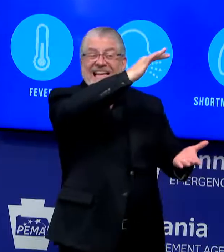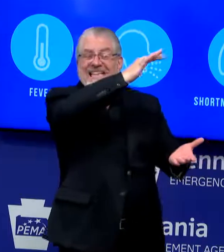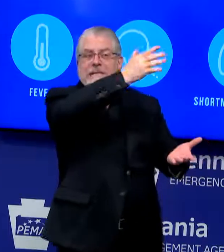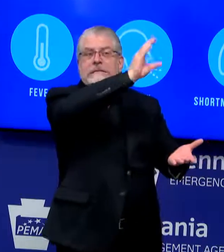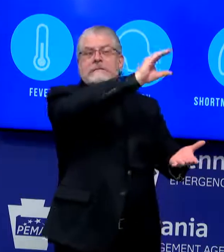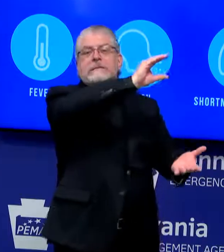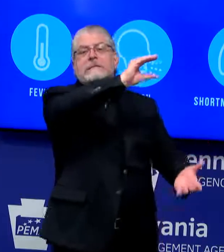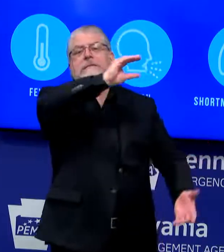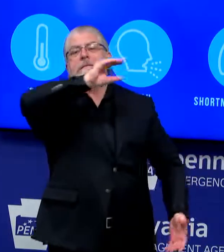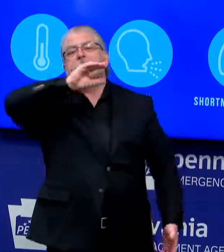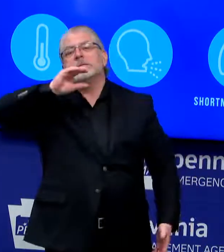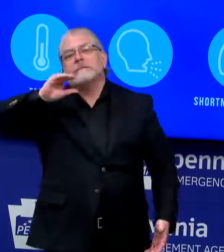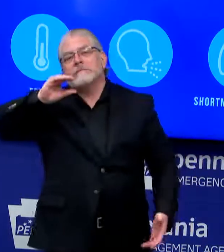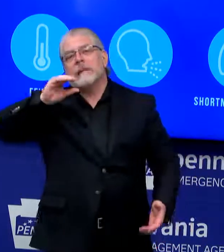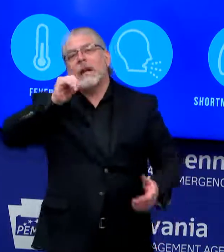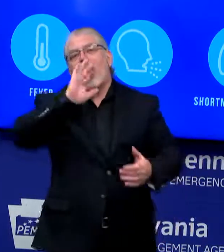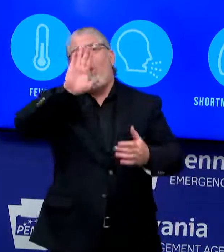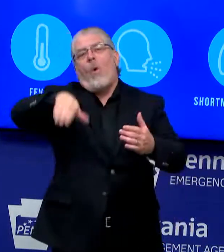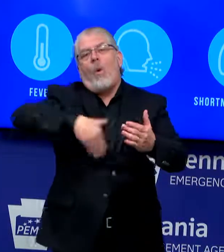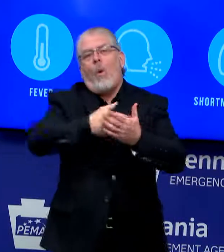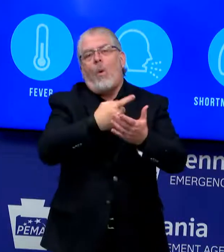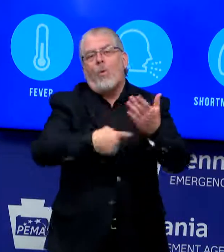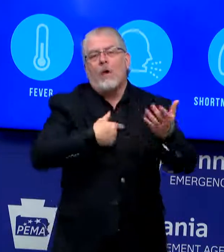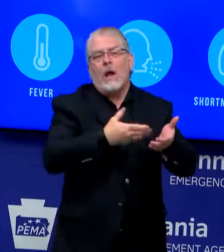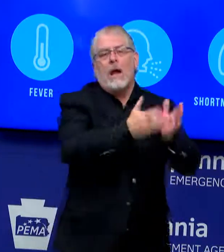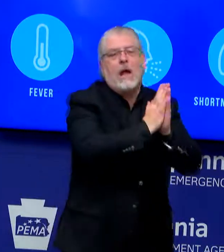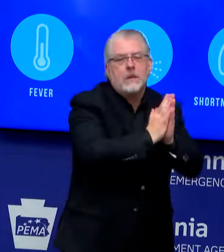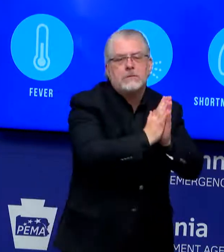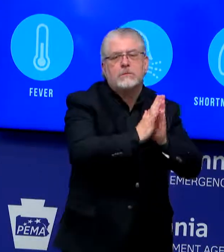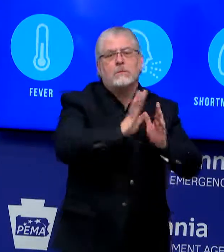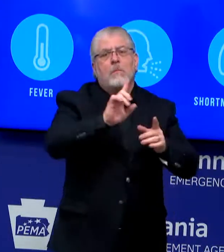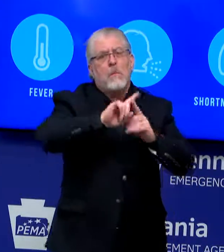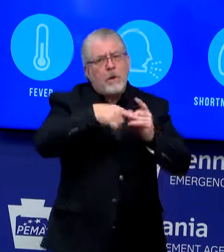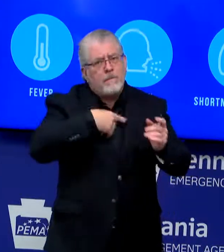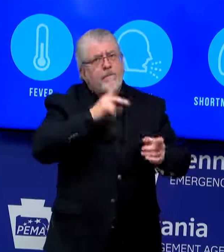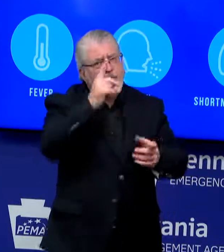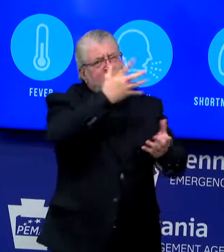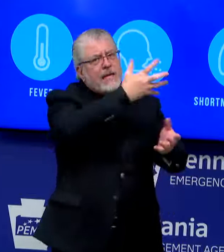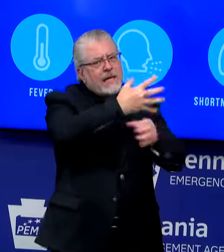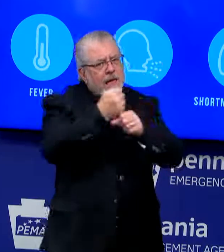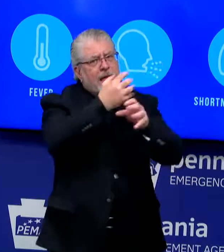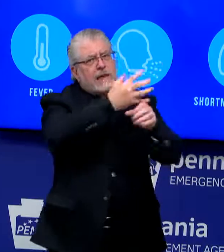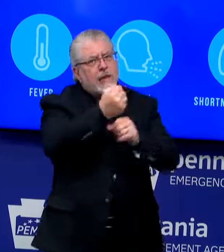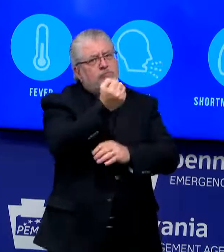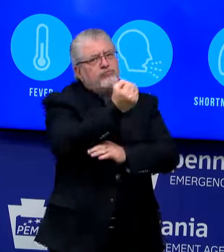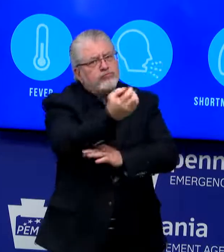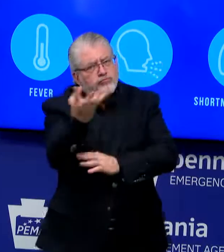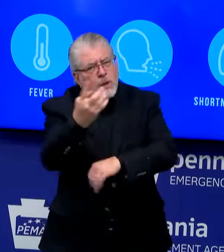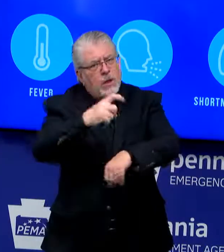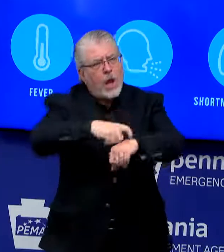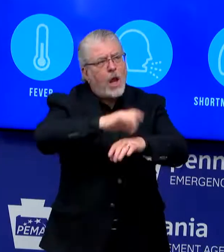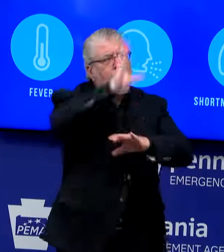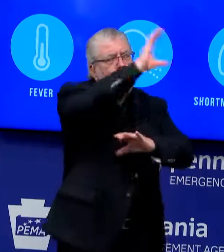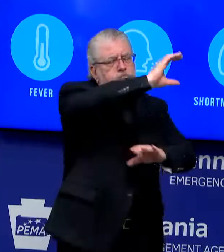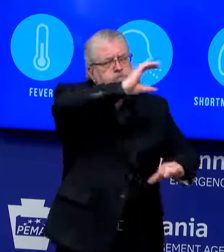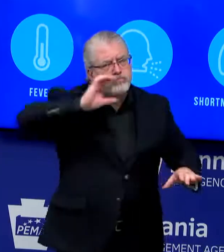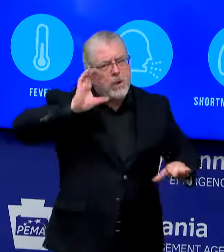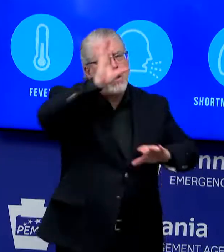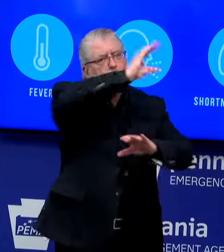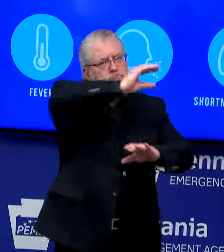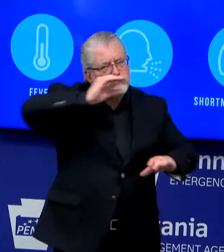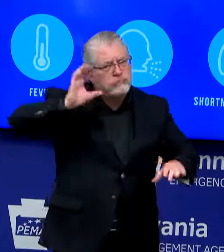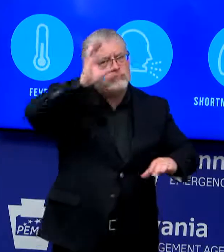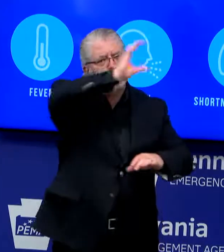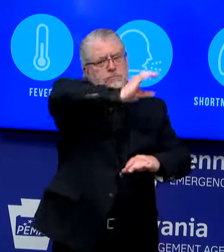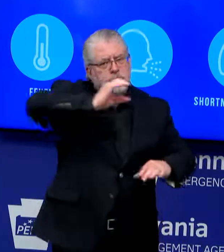for, but we did receive resources several times. We are also really scouring Pennsylvania and other places in the United States